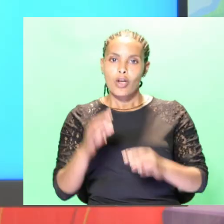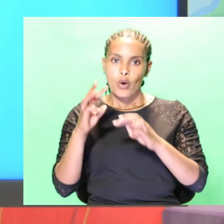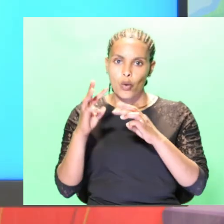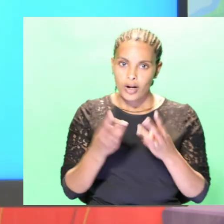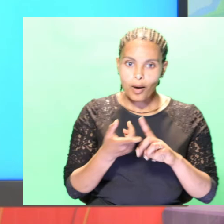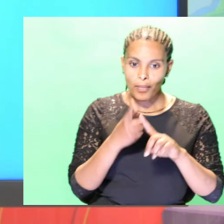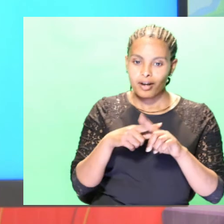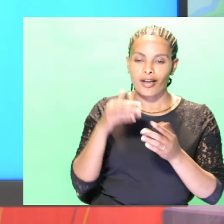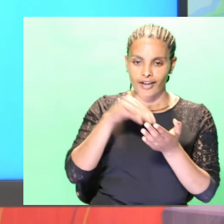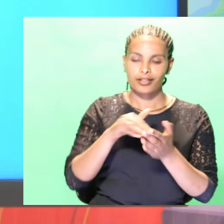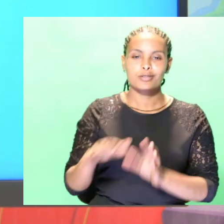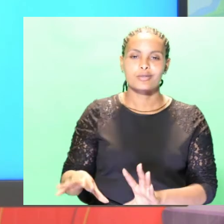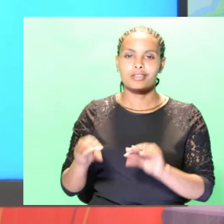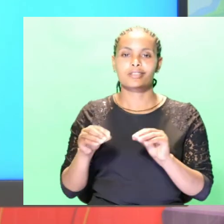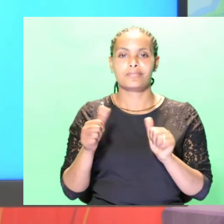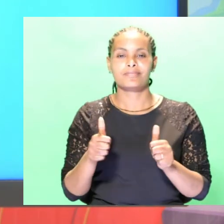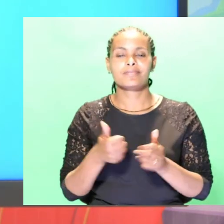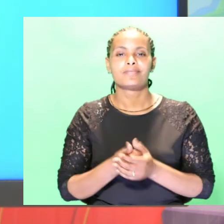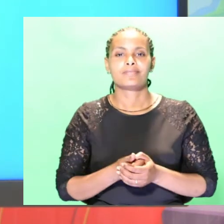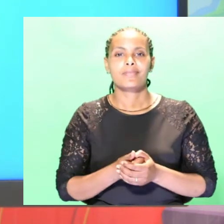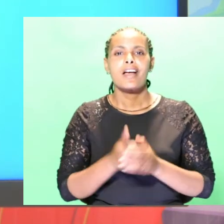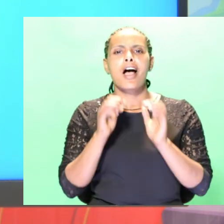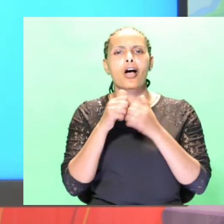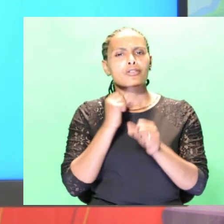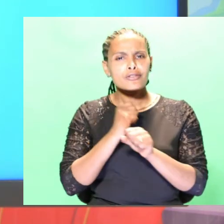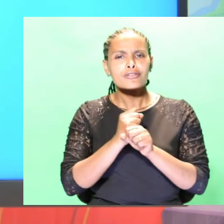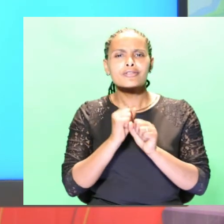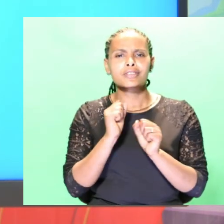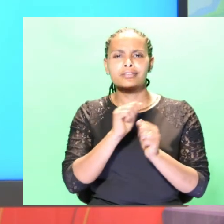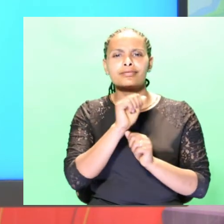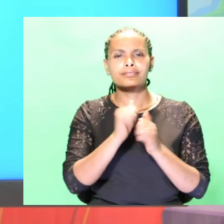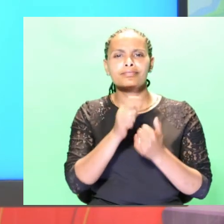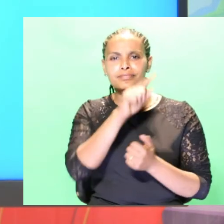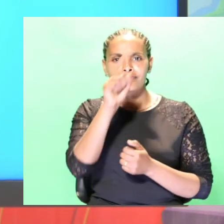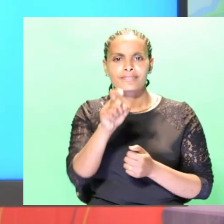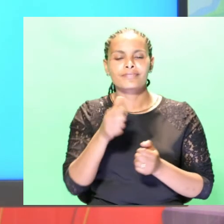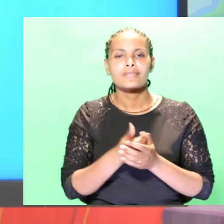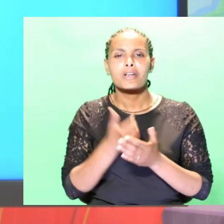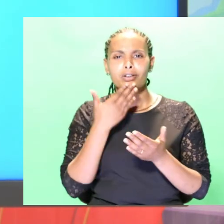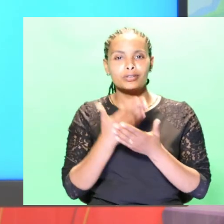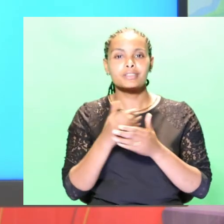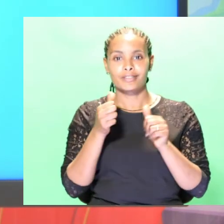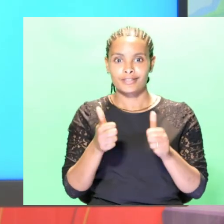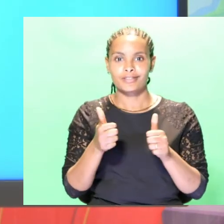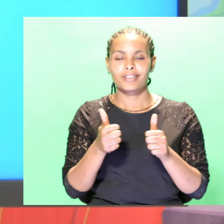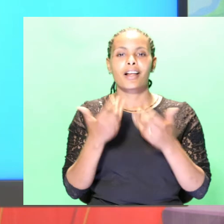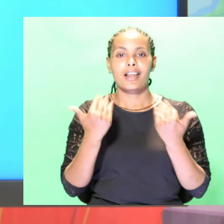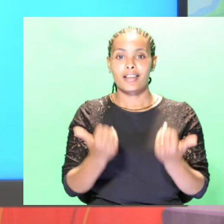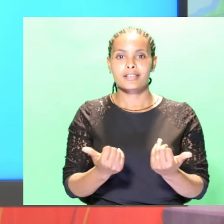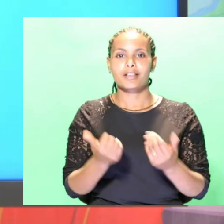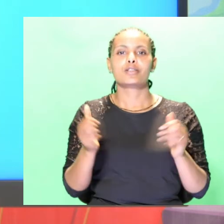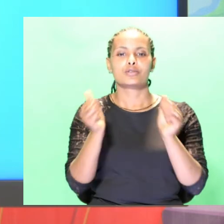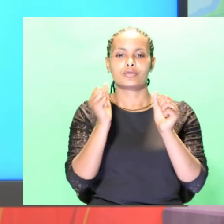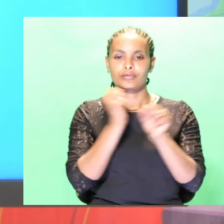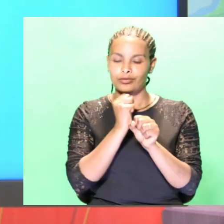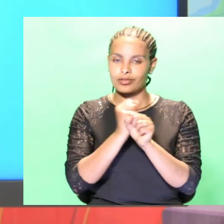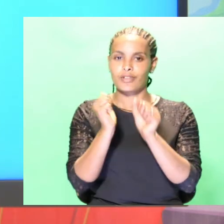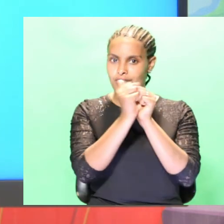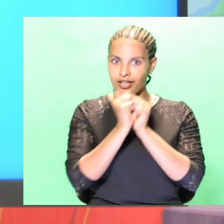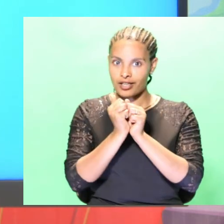Welcome back again, students. How did you do it? Good. Let us do